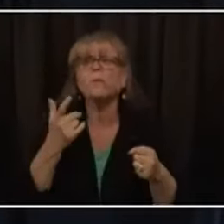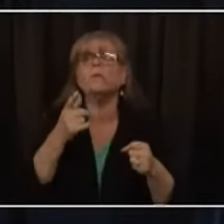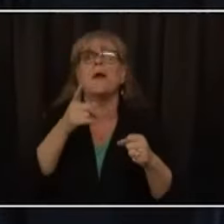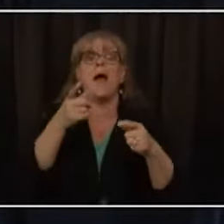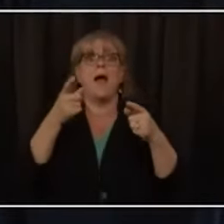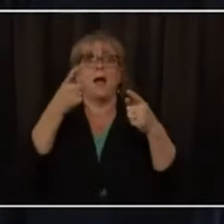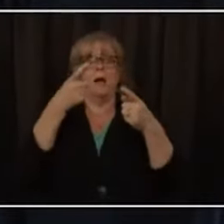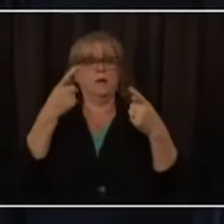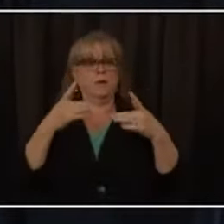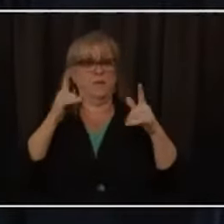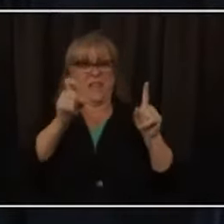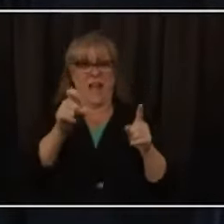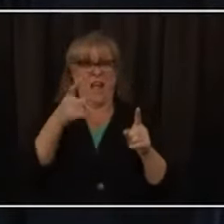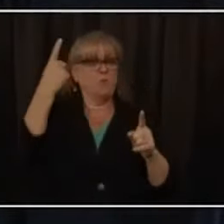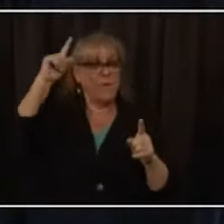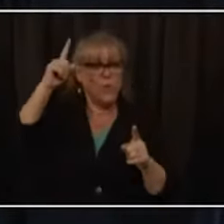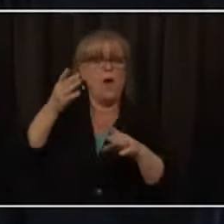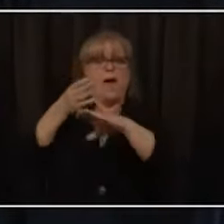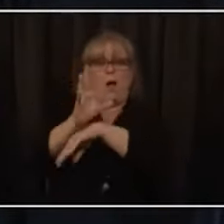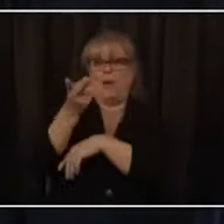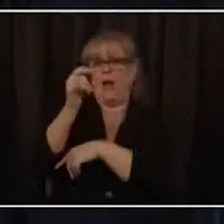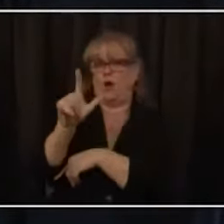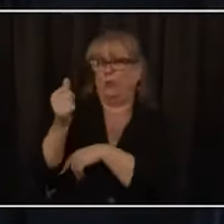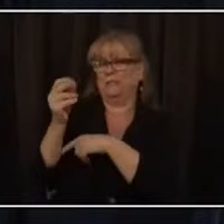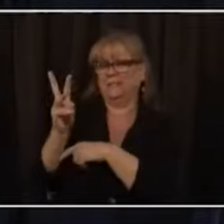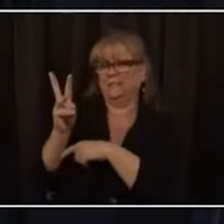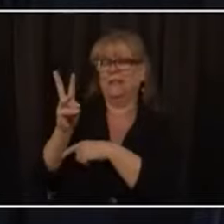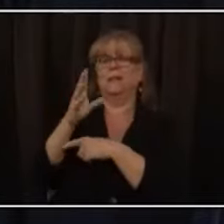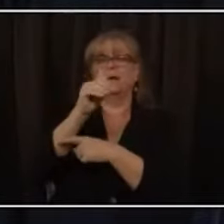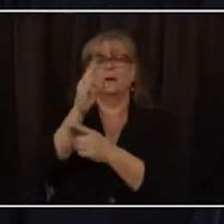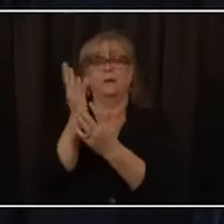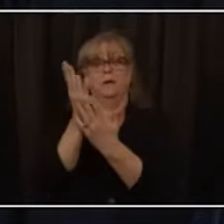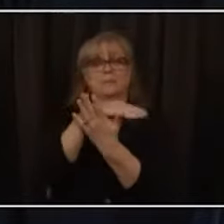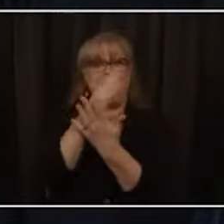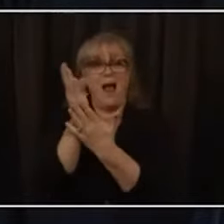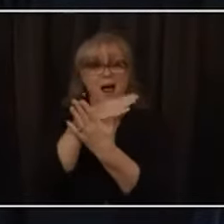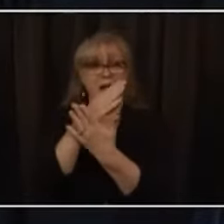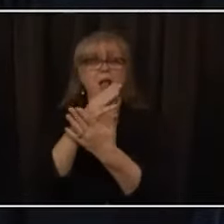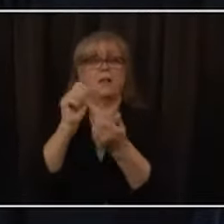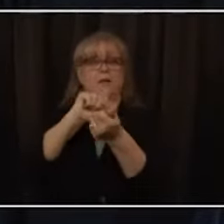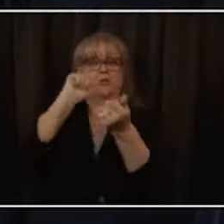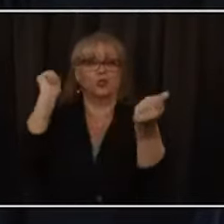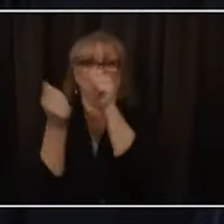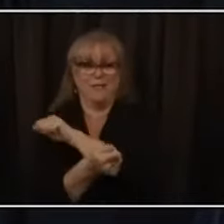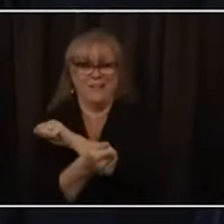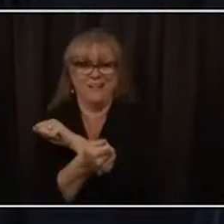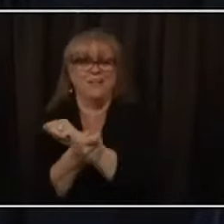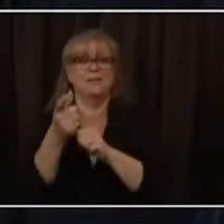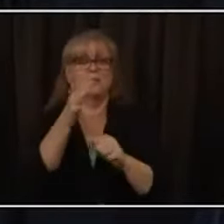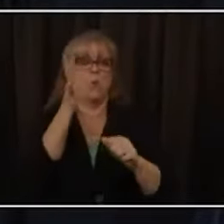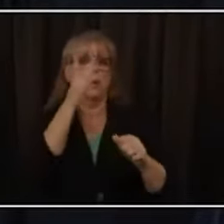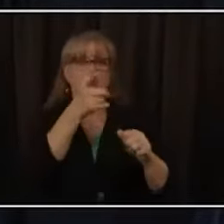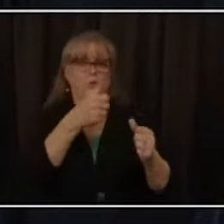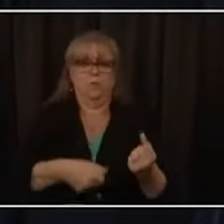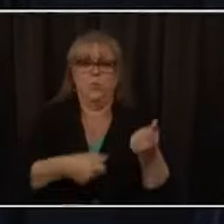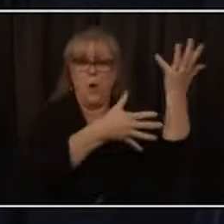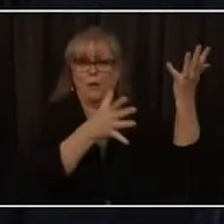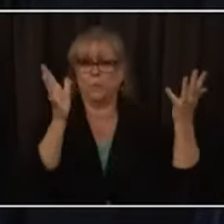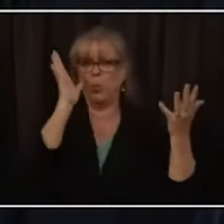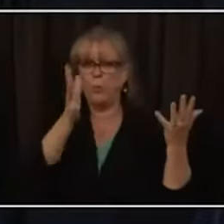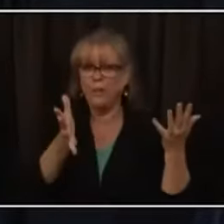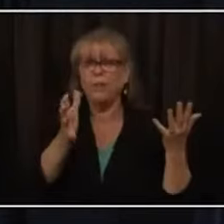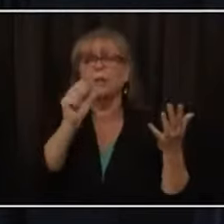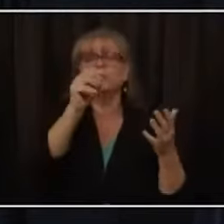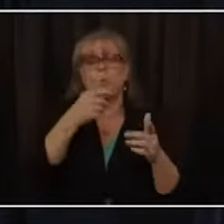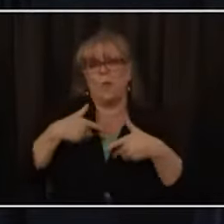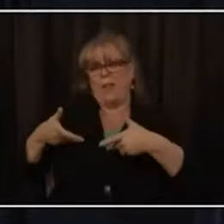When the dial system evolves into guidance and helps empower our communities to take the strongest steps they can to protect